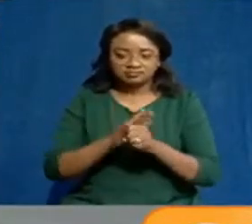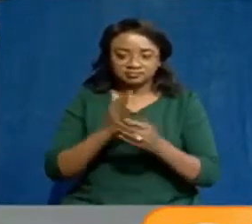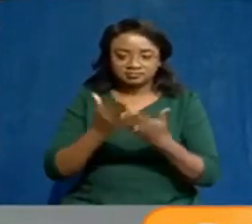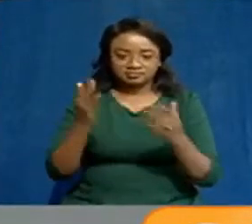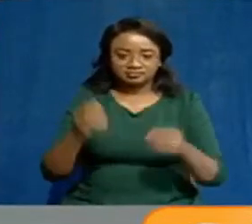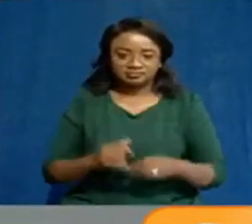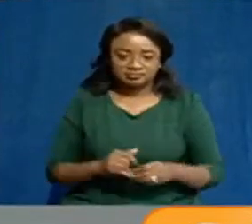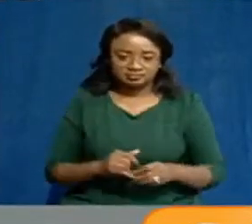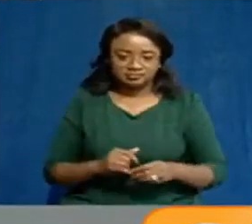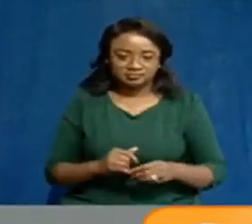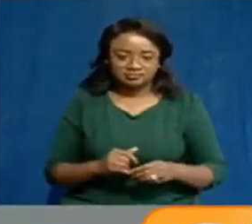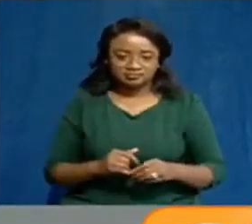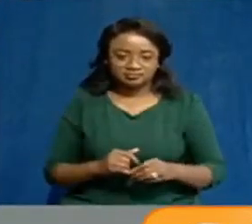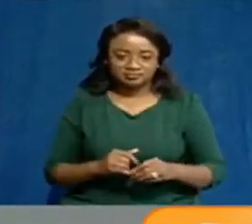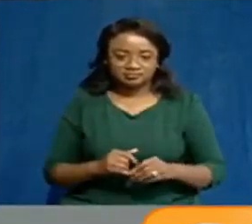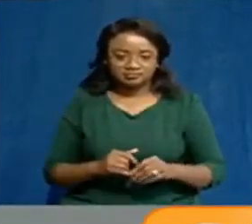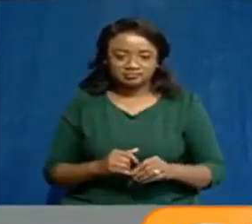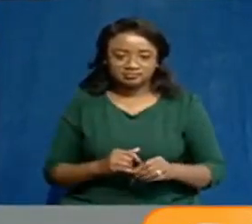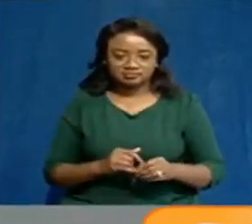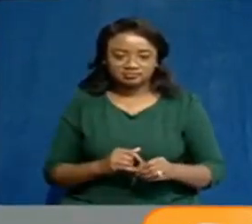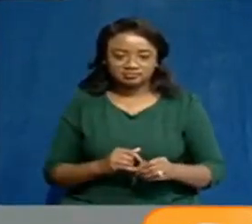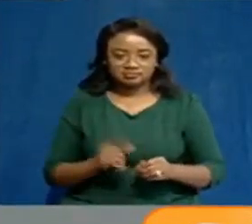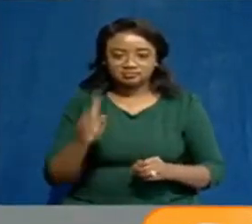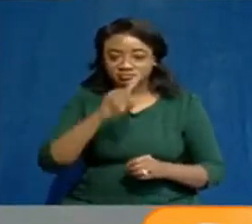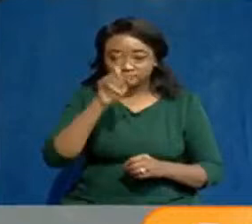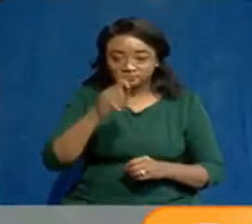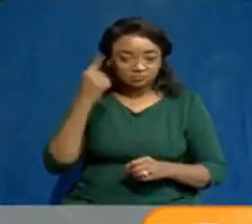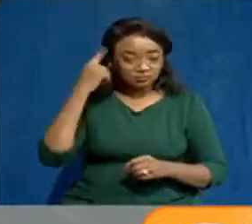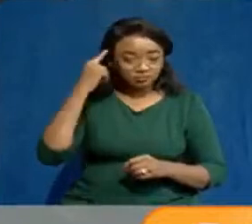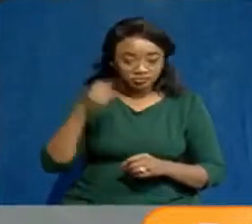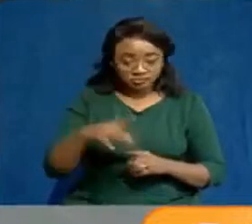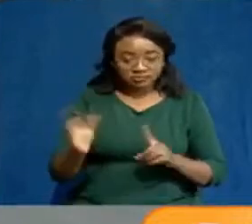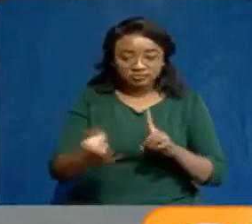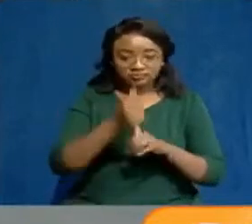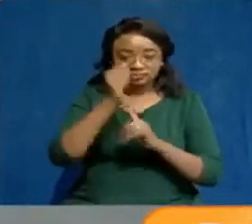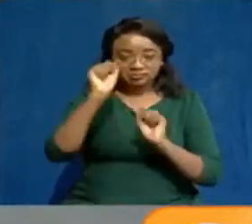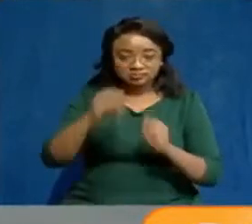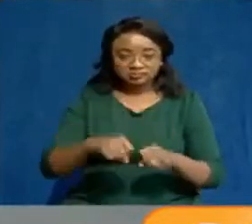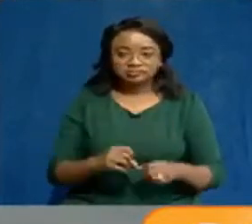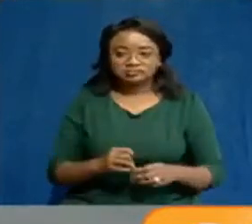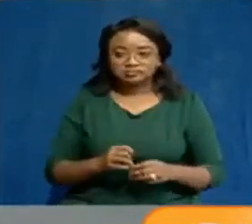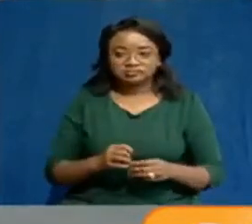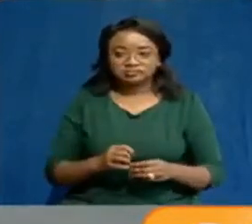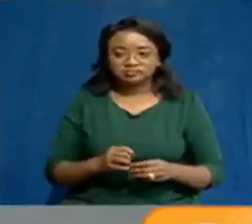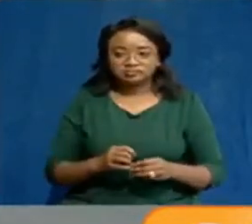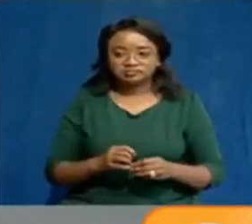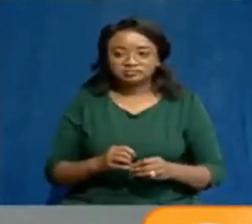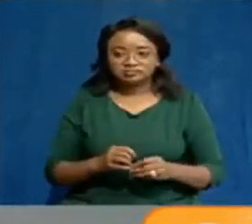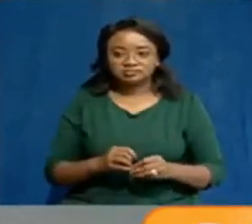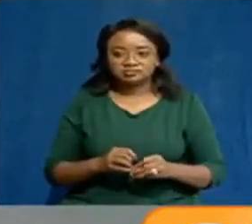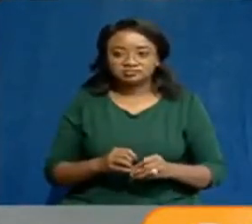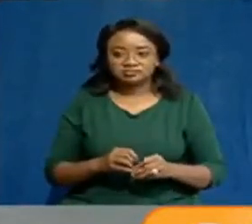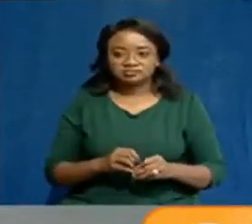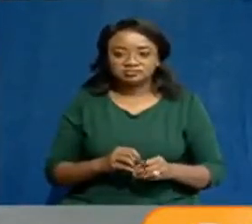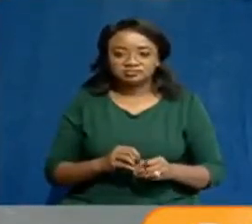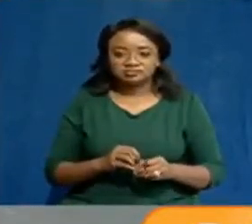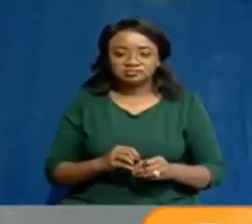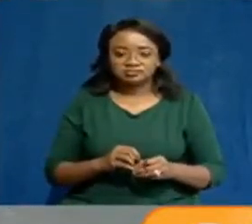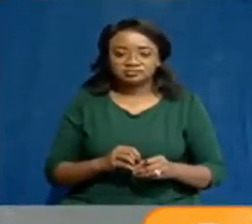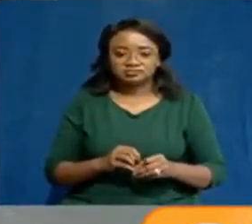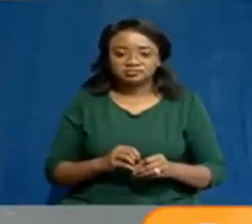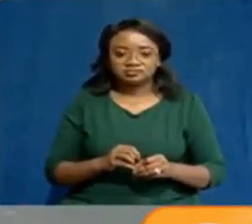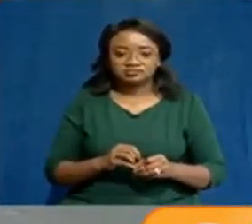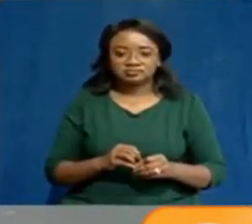smiling. Is there something that can be achieved? So it's something we've constantly been at loggerheads with Dr.